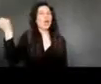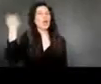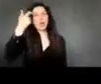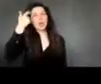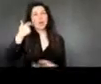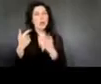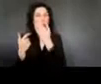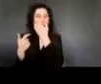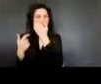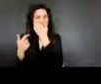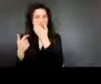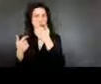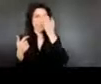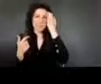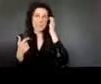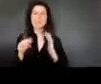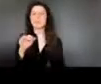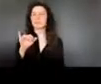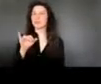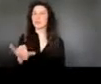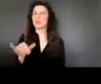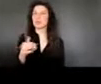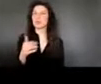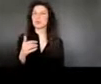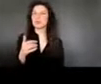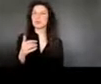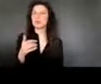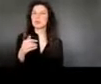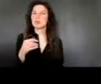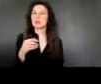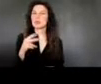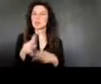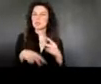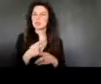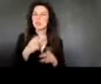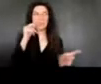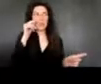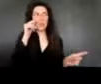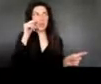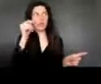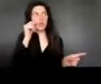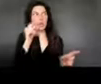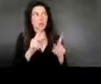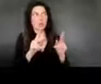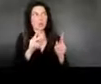framing, and those were usually the kind of theoretical frameworks that were being used, and could see the kind of work they were doing